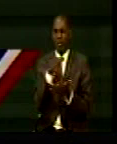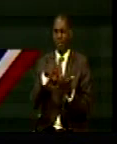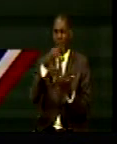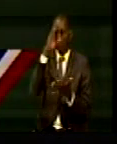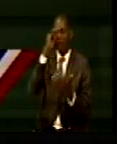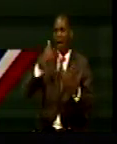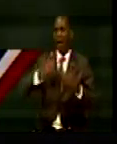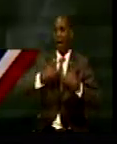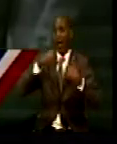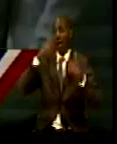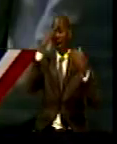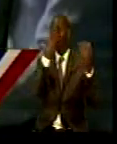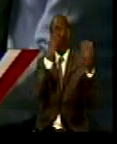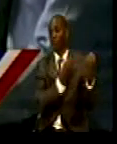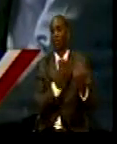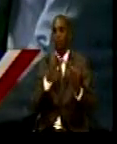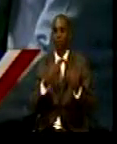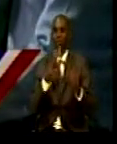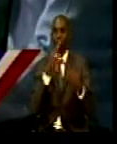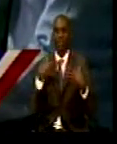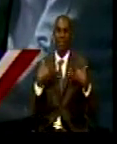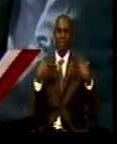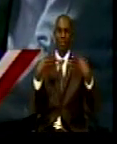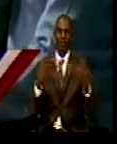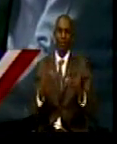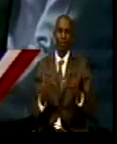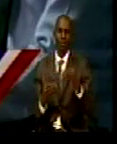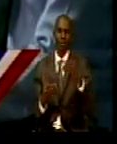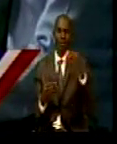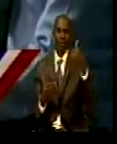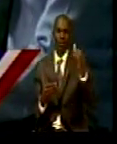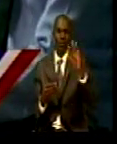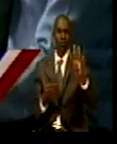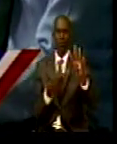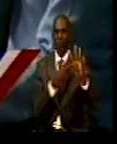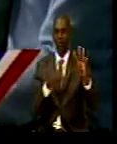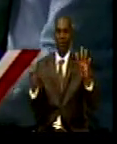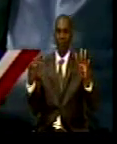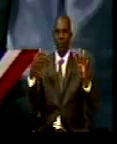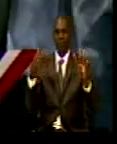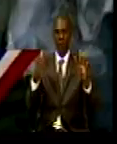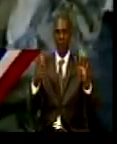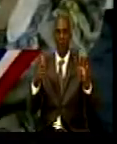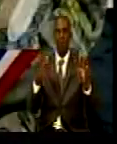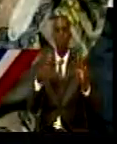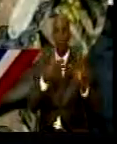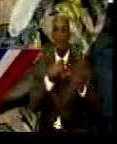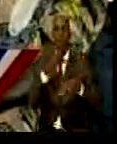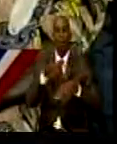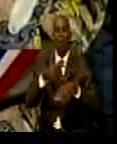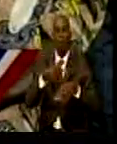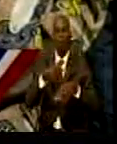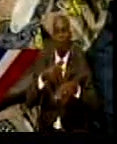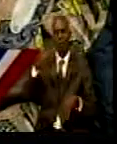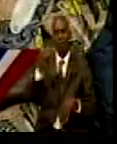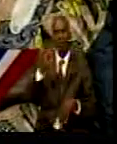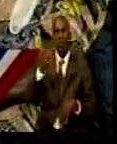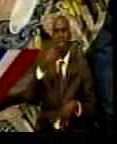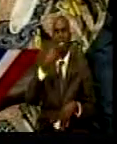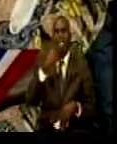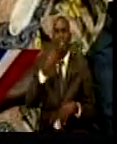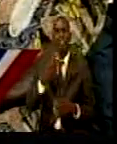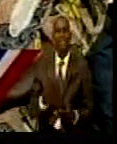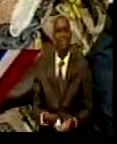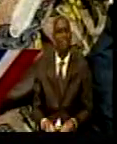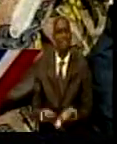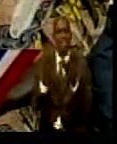Look at verse 10. Said with a loud voice, stand upright on thy feet. Before